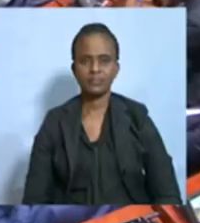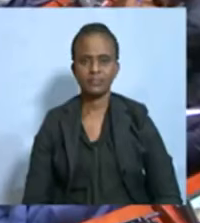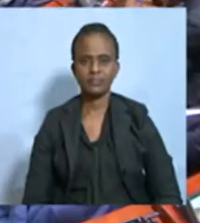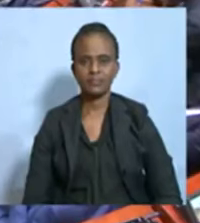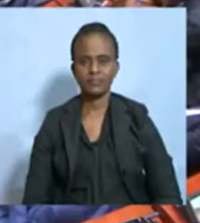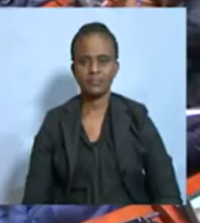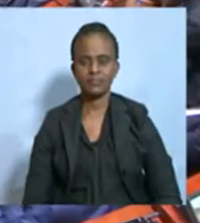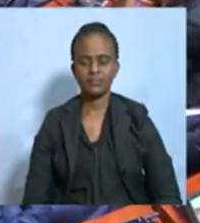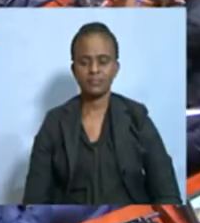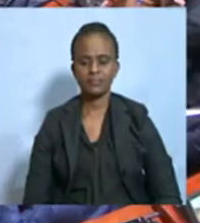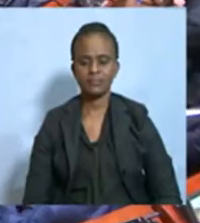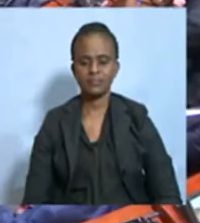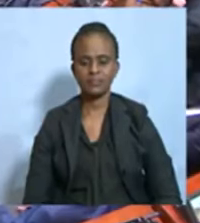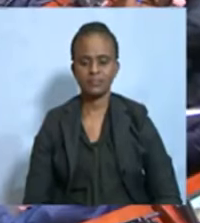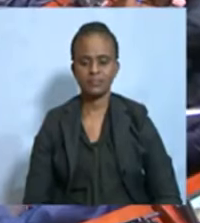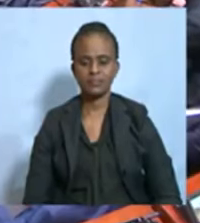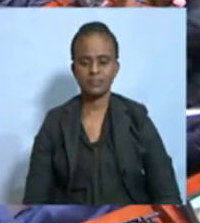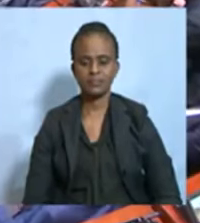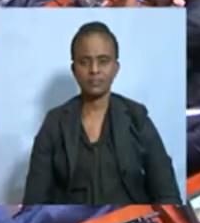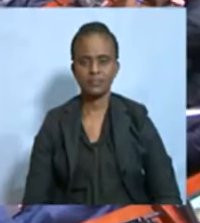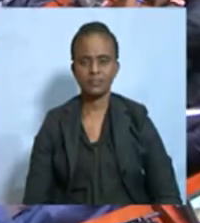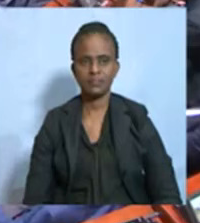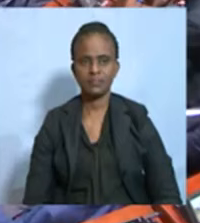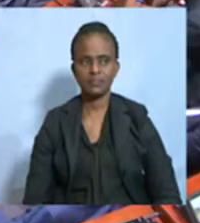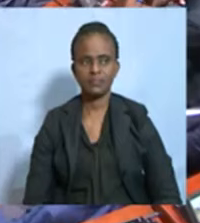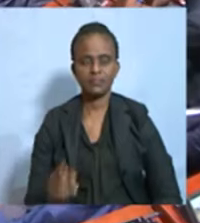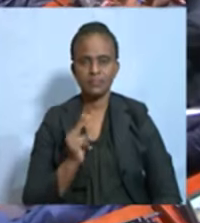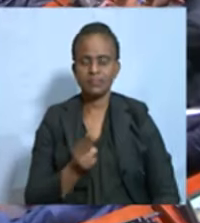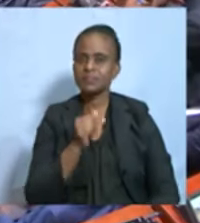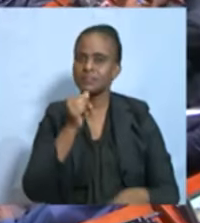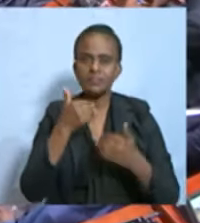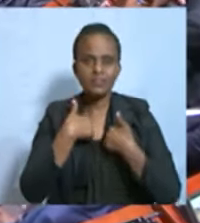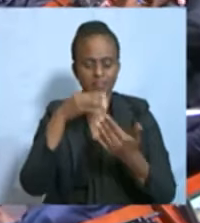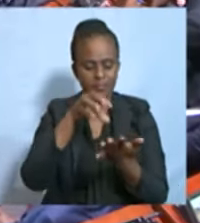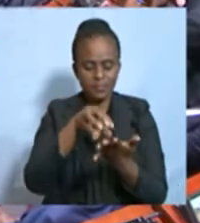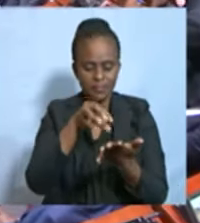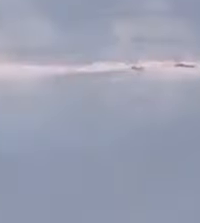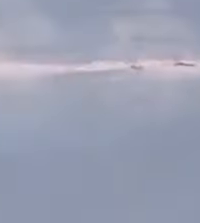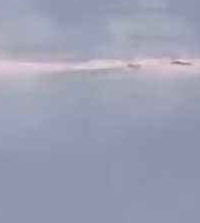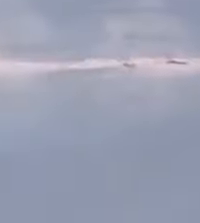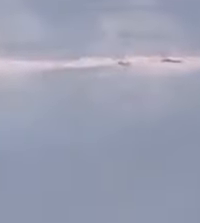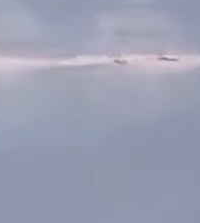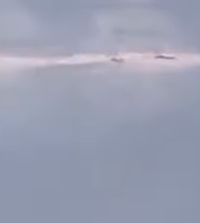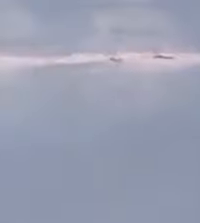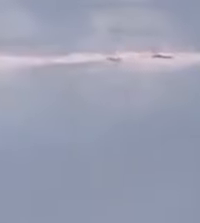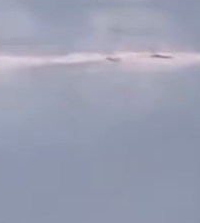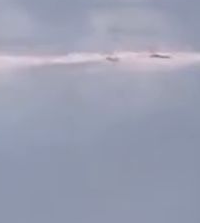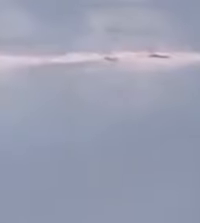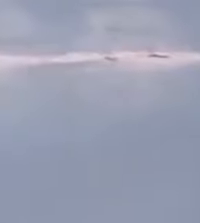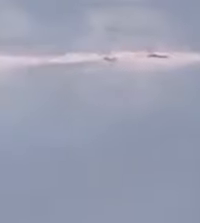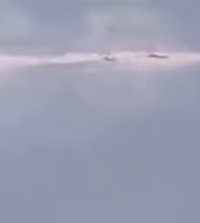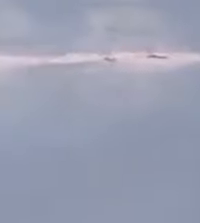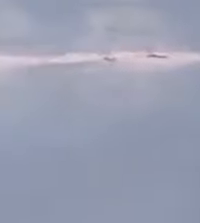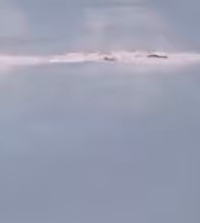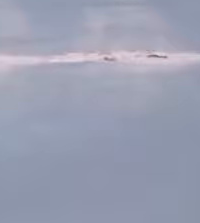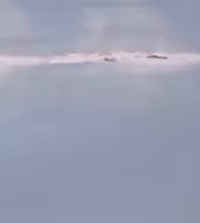control. The Vice President also dispelled assertions that government has only released the full allocation of the 2023 Constituency